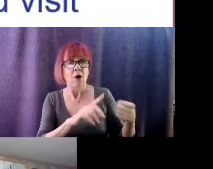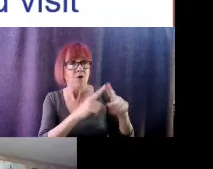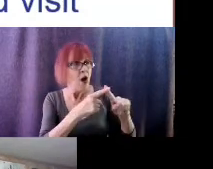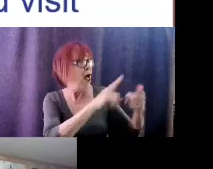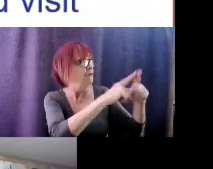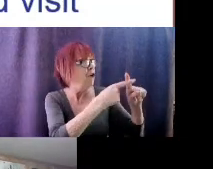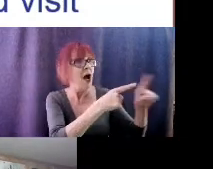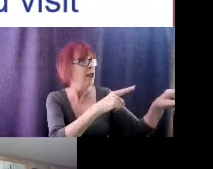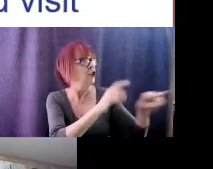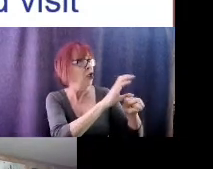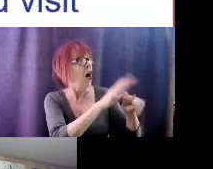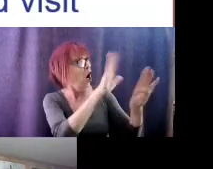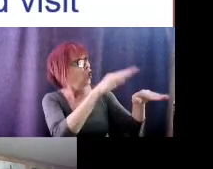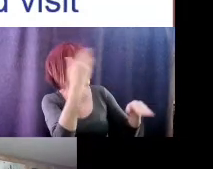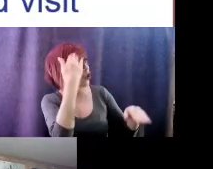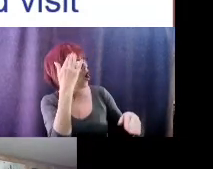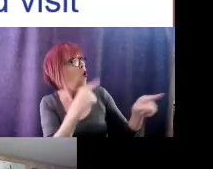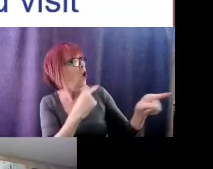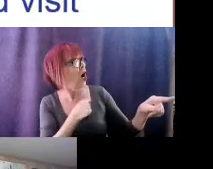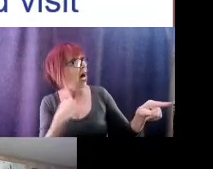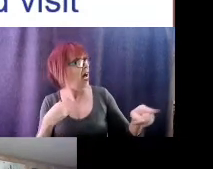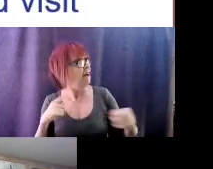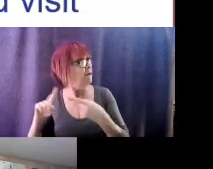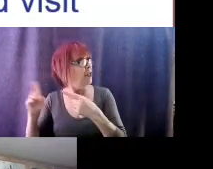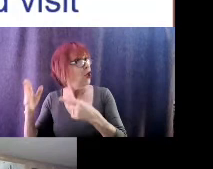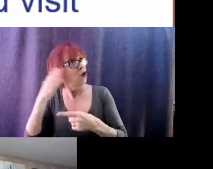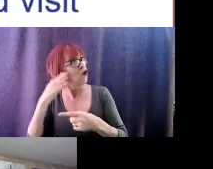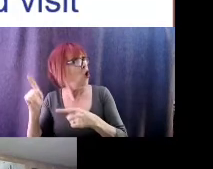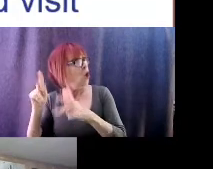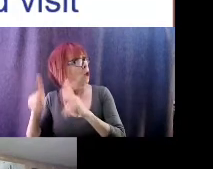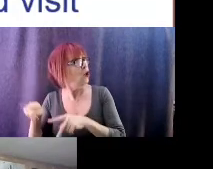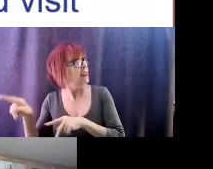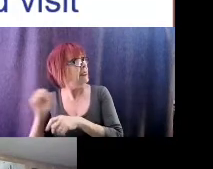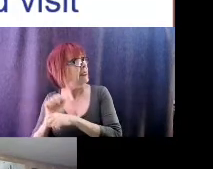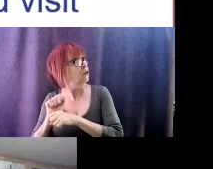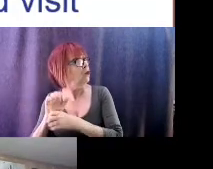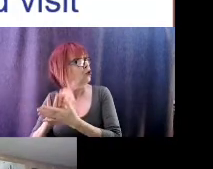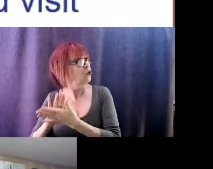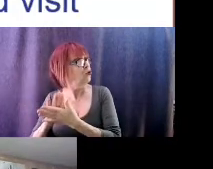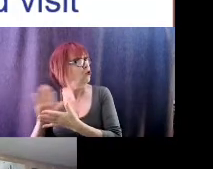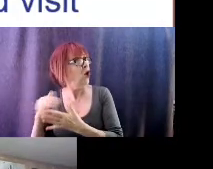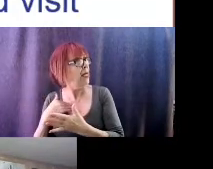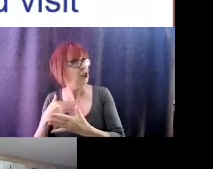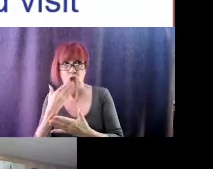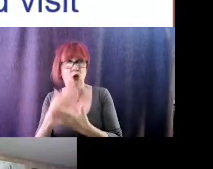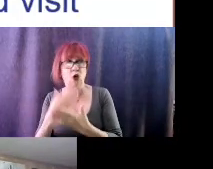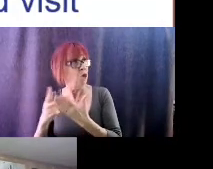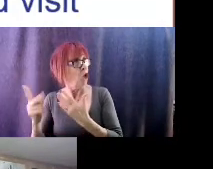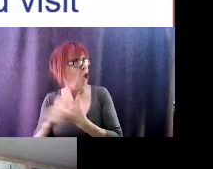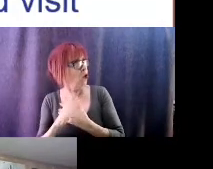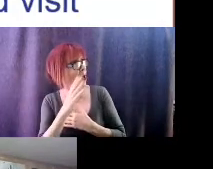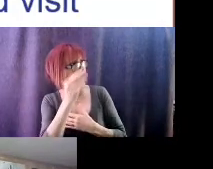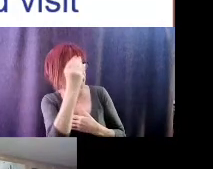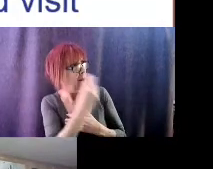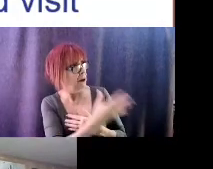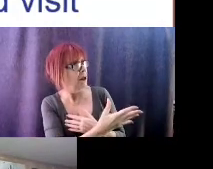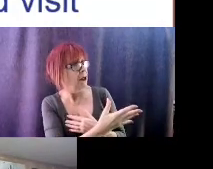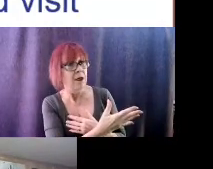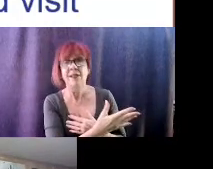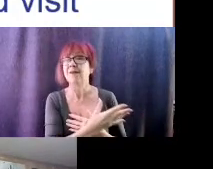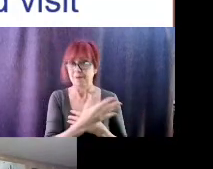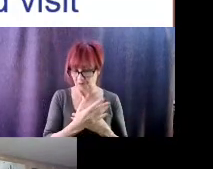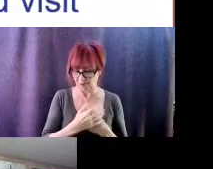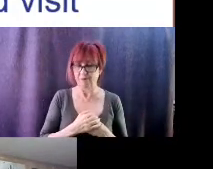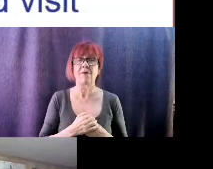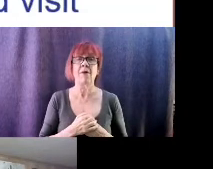they're far more likely to listen, and you have a much greater chance of success. So once you do that, you visit the new